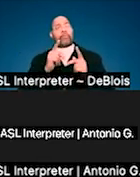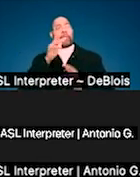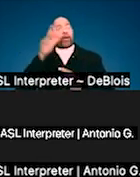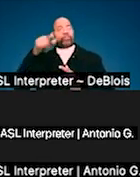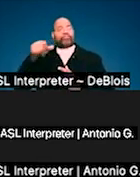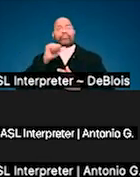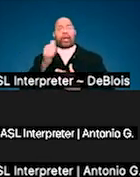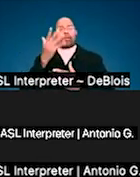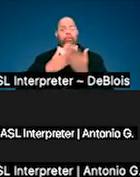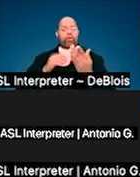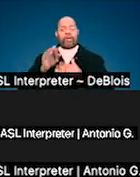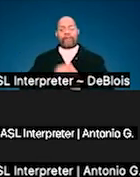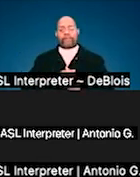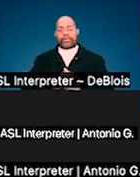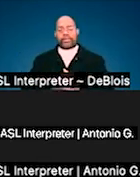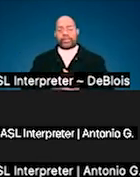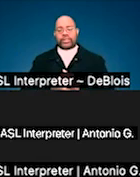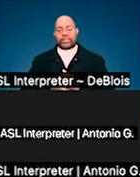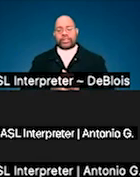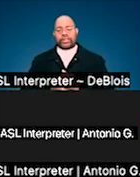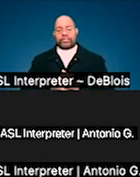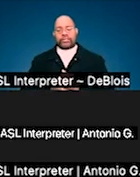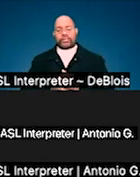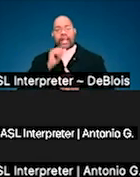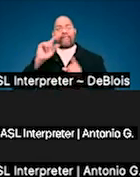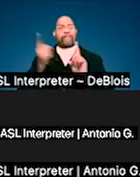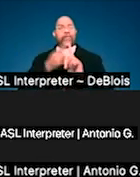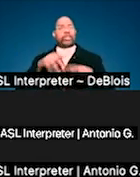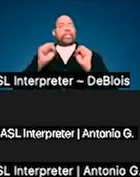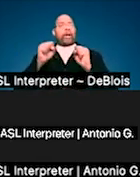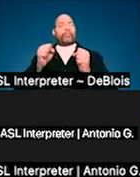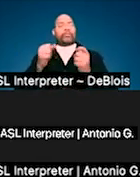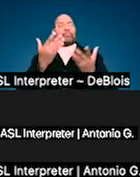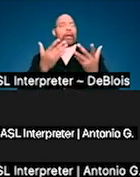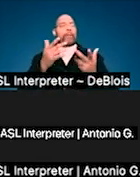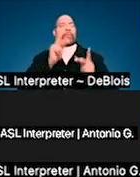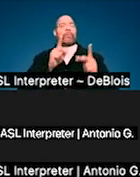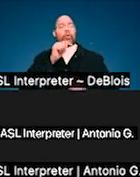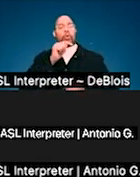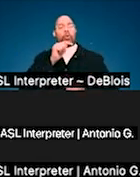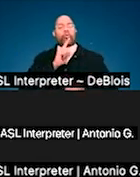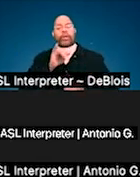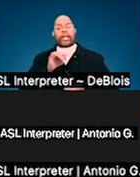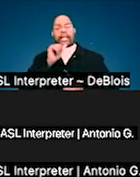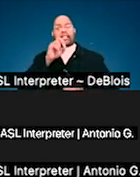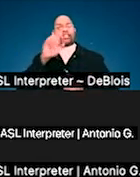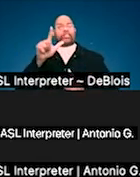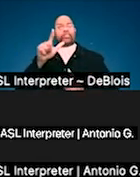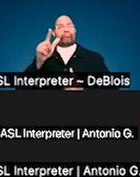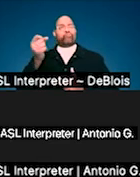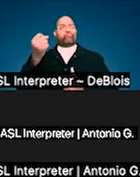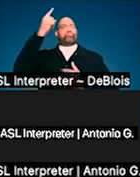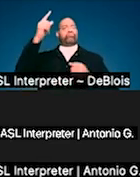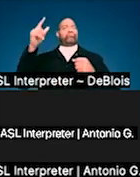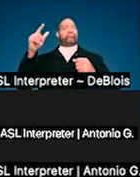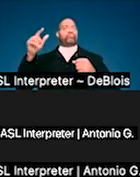are not part of the that are not kind of first adopters. They're people they're really not digital natives. And so